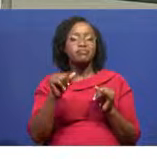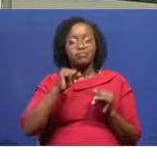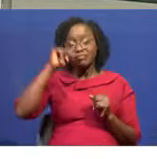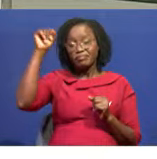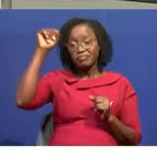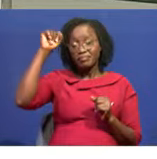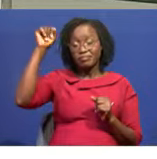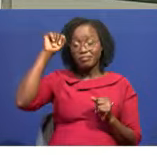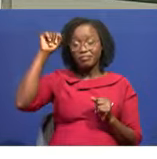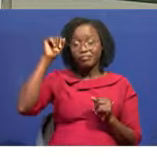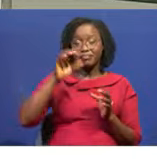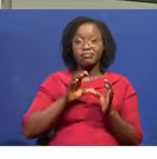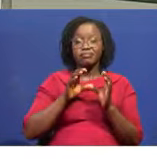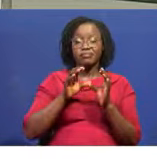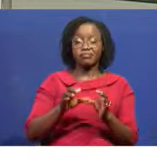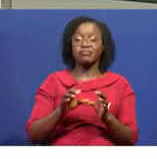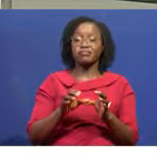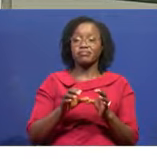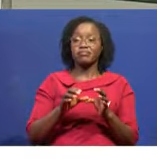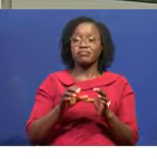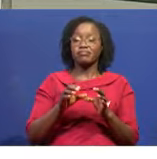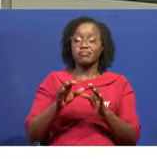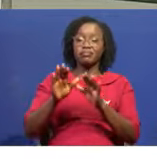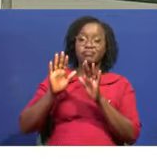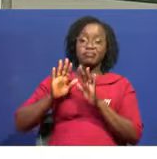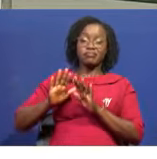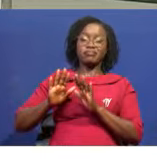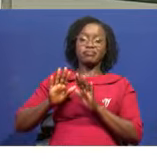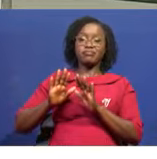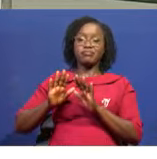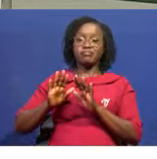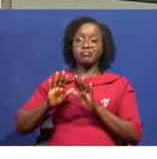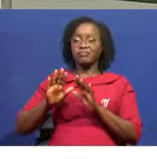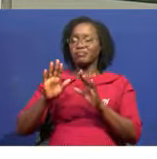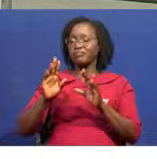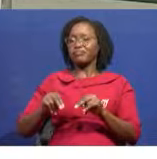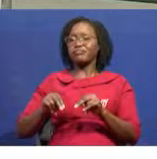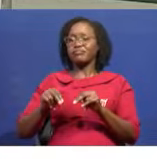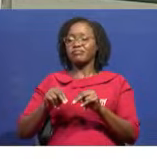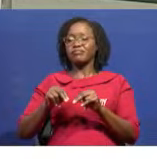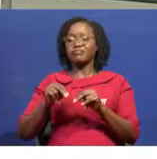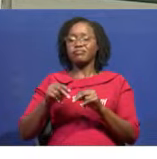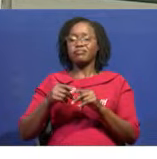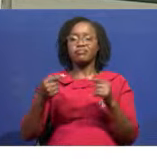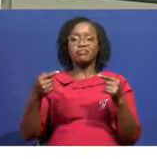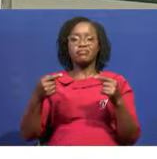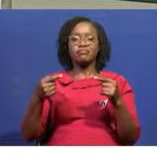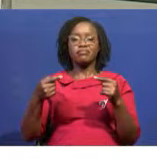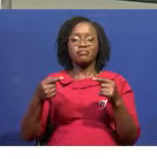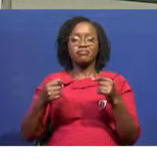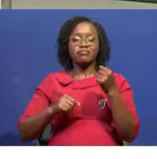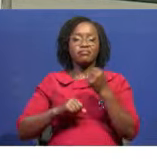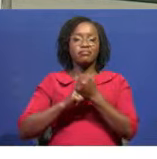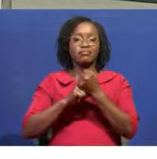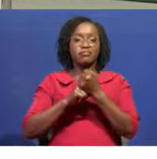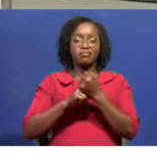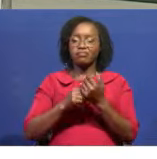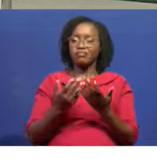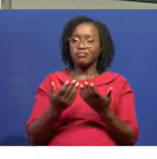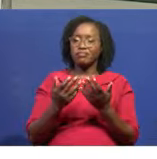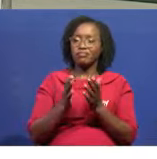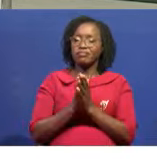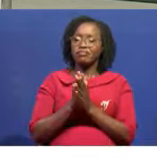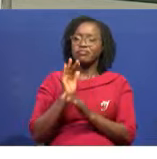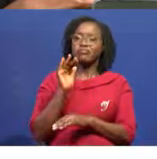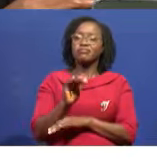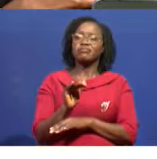political push or resistance. In fact, we have received a lot of support from institutions where we have